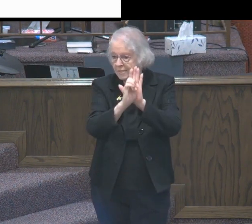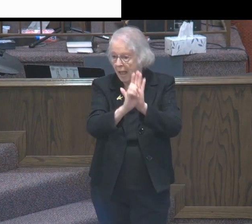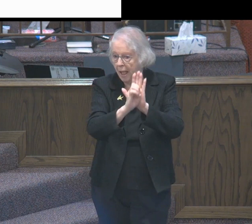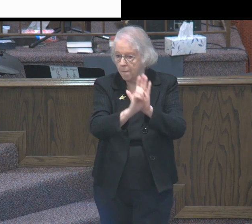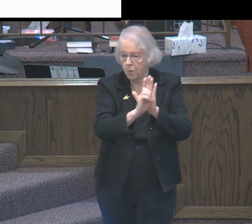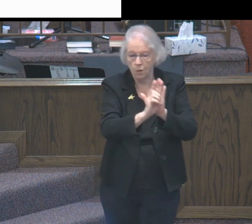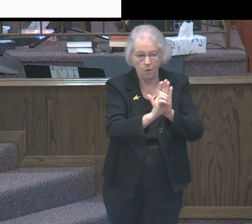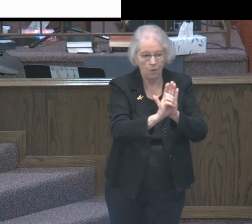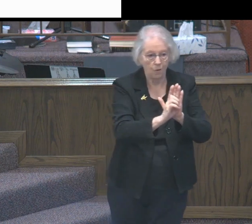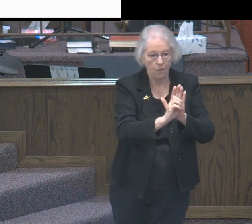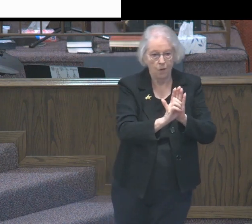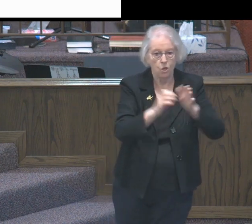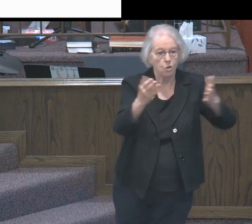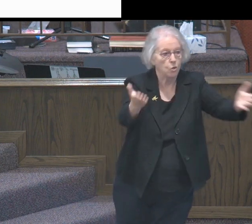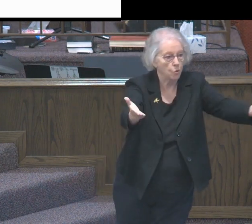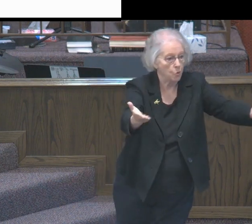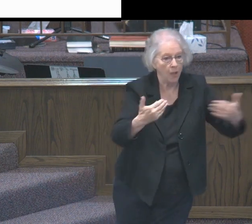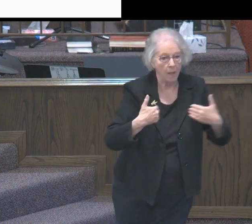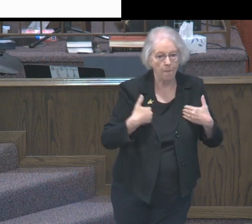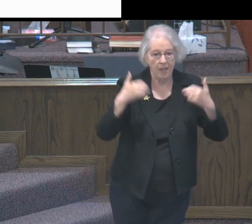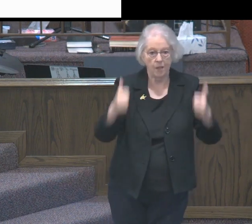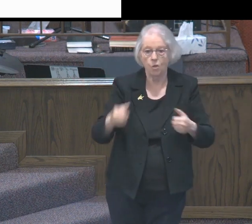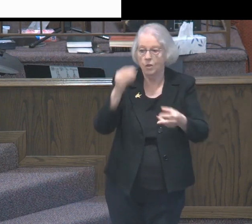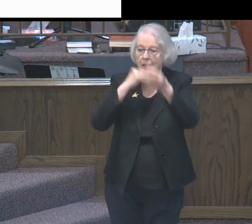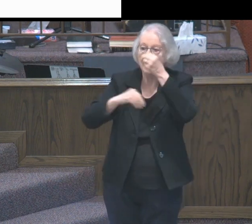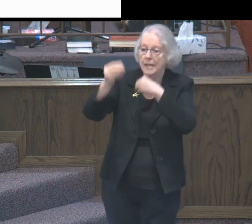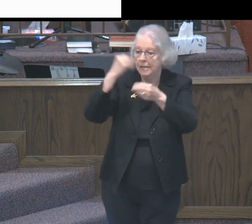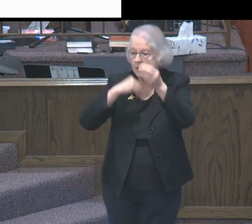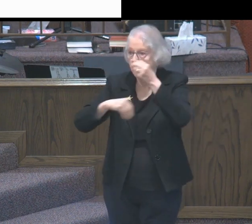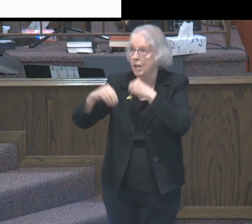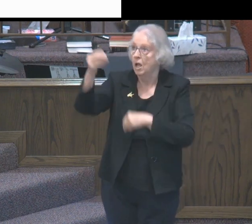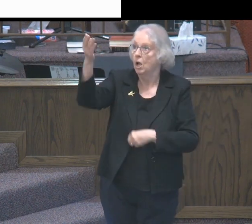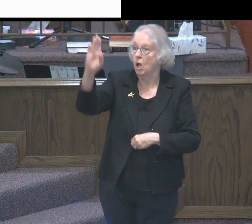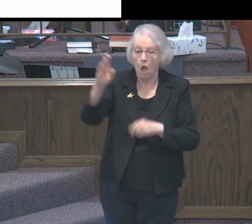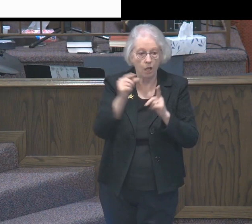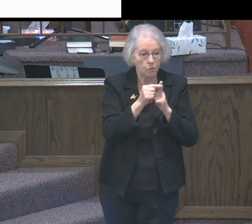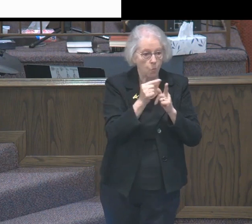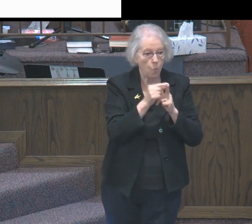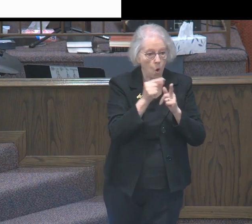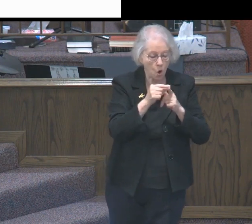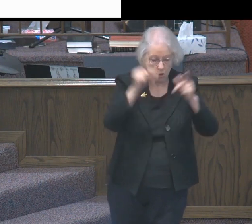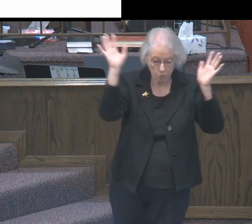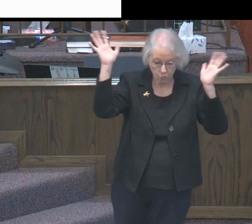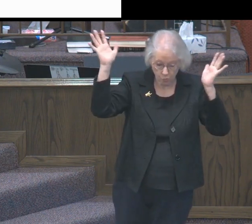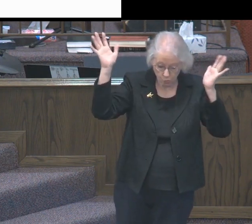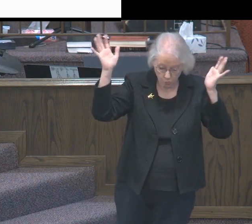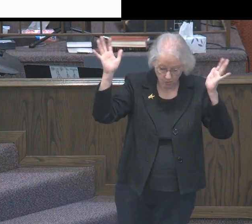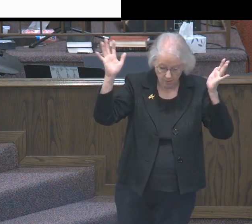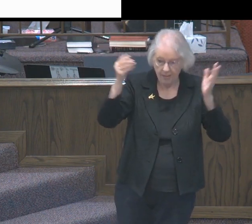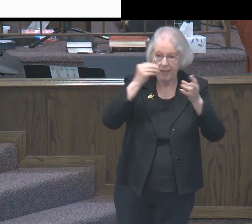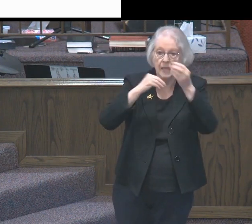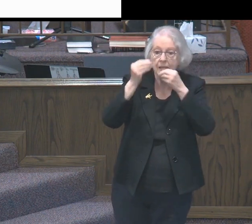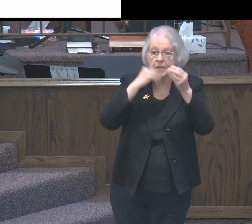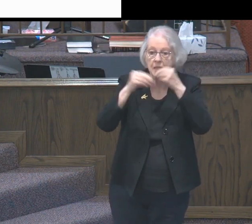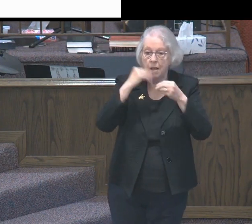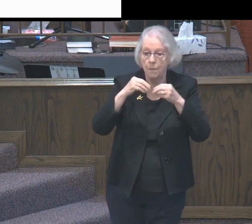Your words were found and I ate them. For I am called by your name, O Lord God of hosts. 2 Timothy 2:15 says,